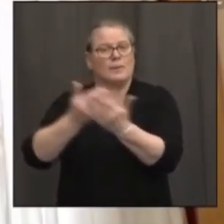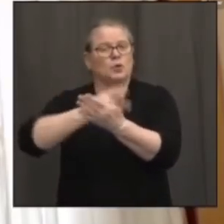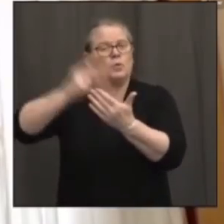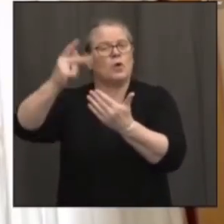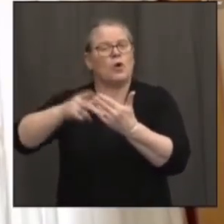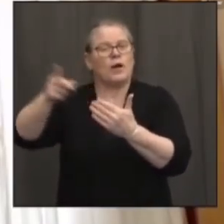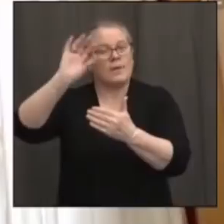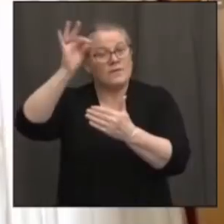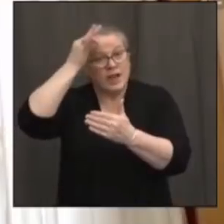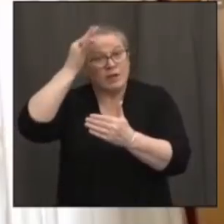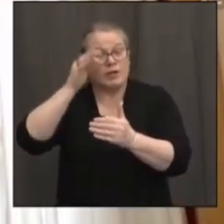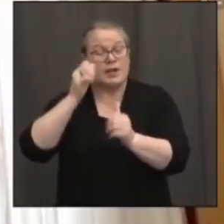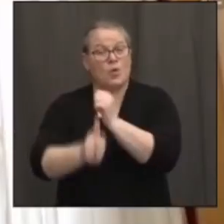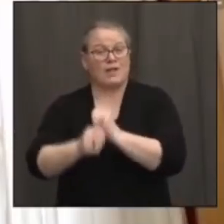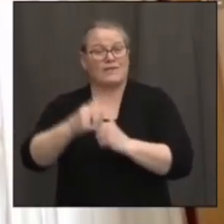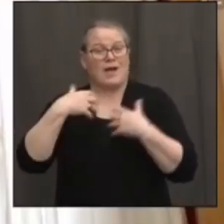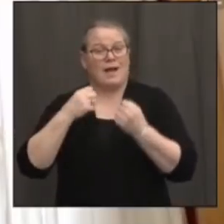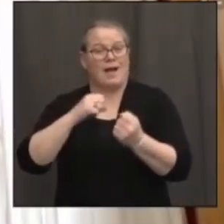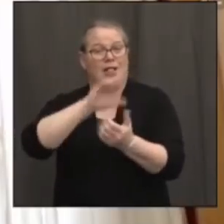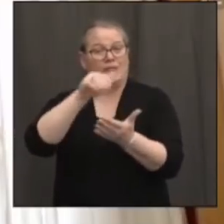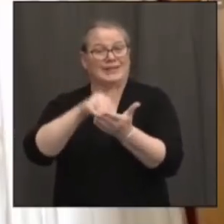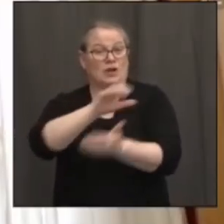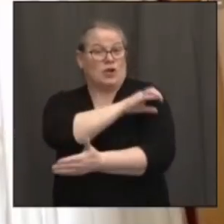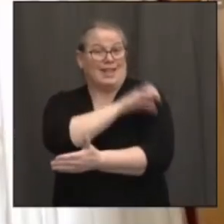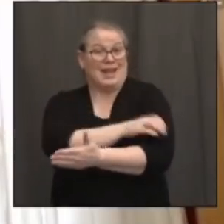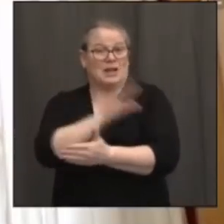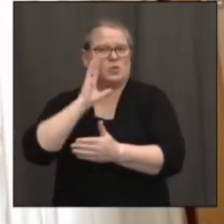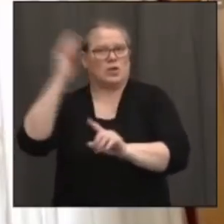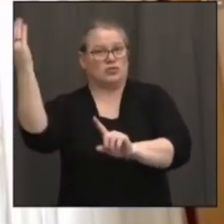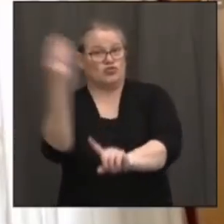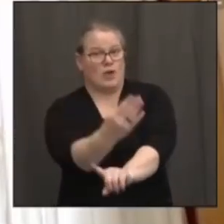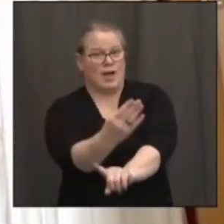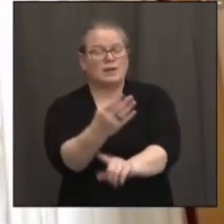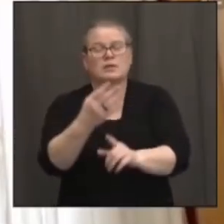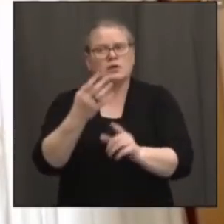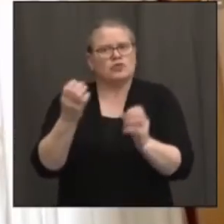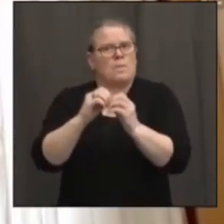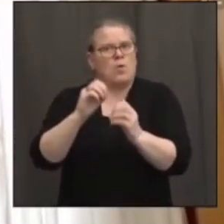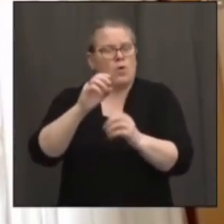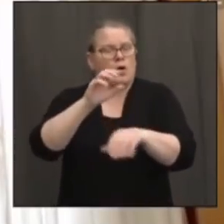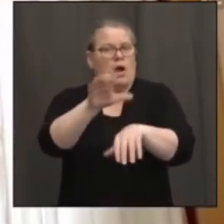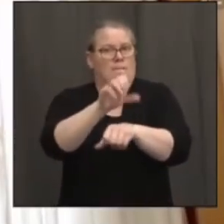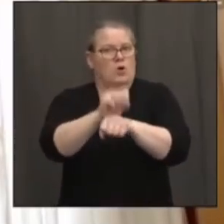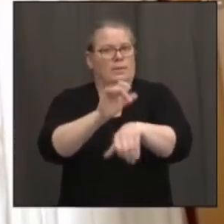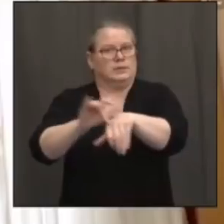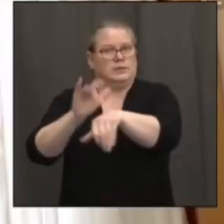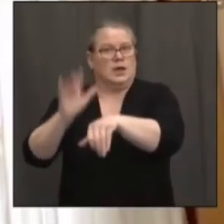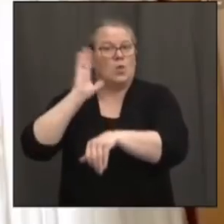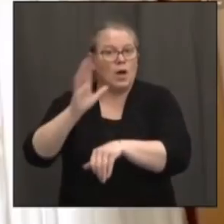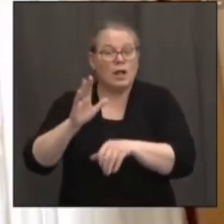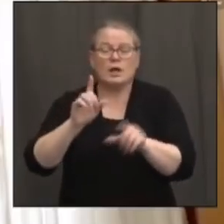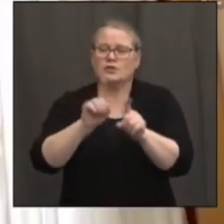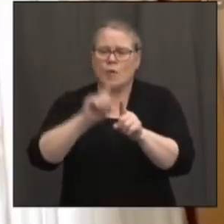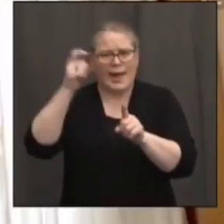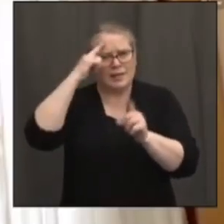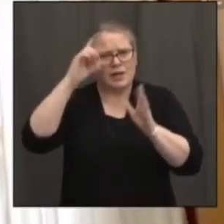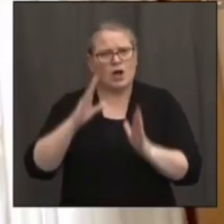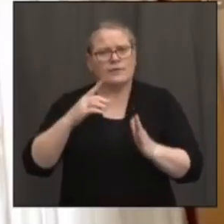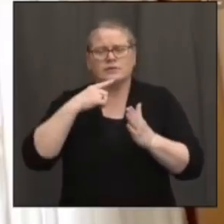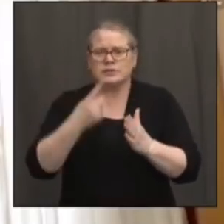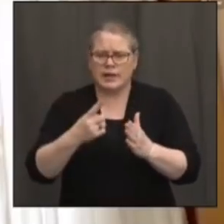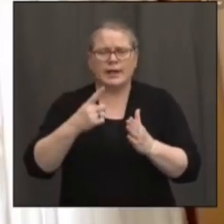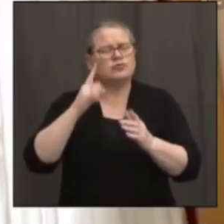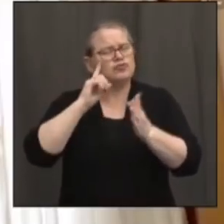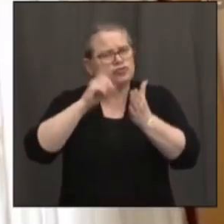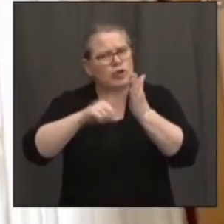of appointments that will be added there. So as the governor said, please be patient, keep checking back each day, stay calm. You'll get your appointment in the next